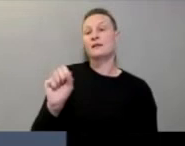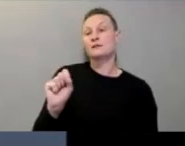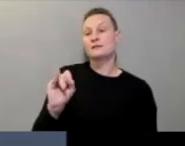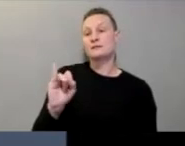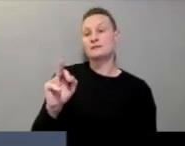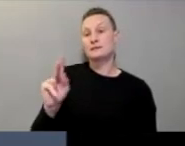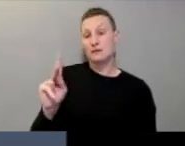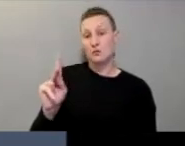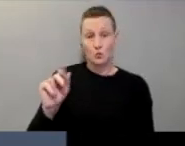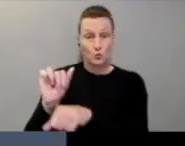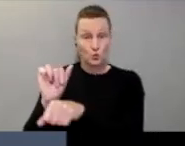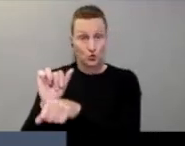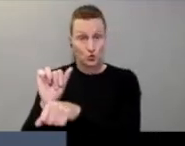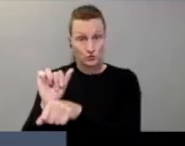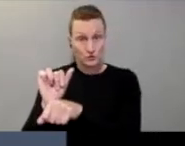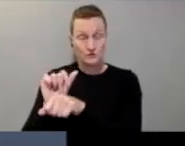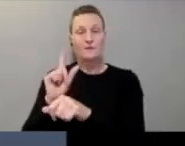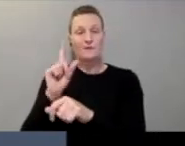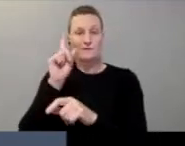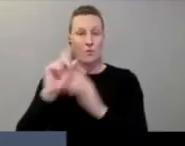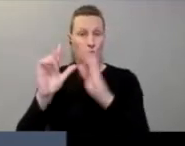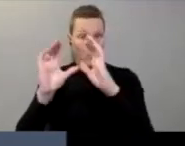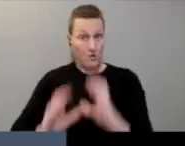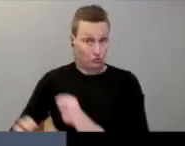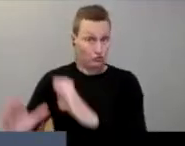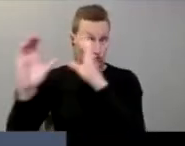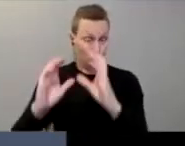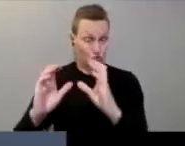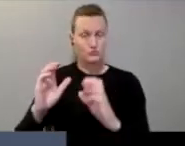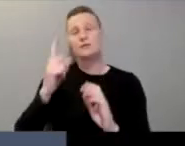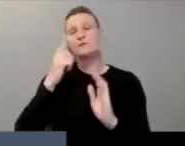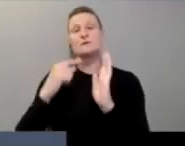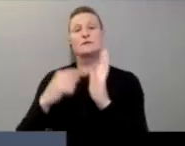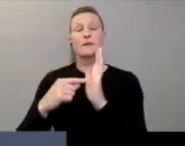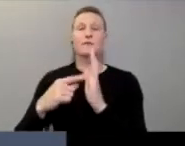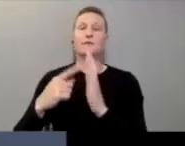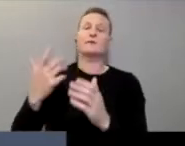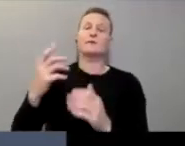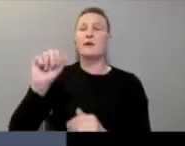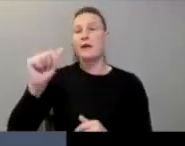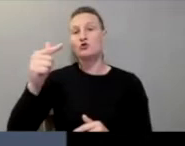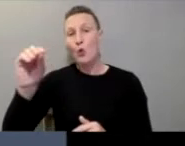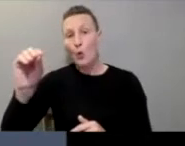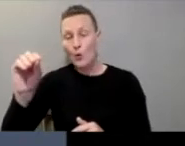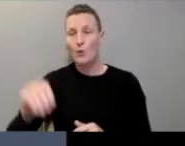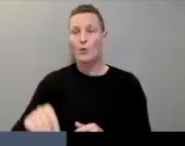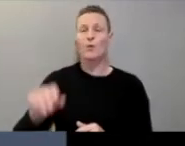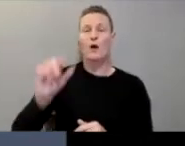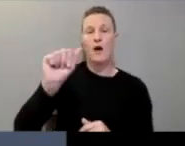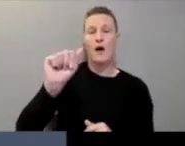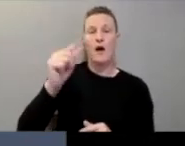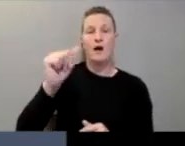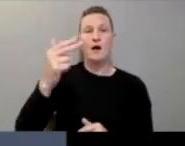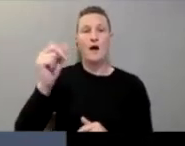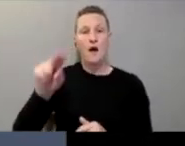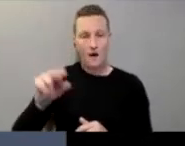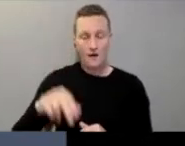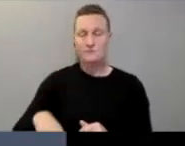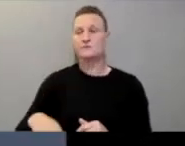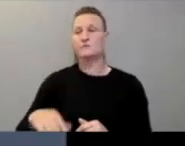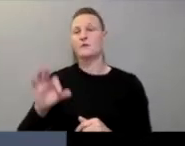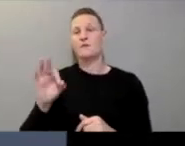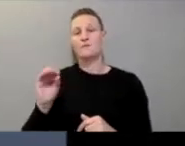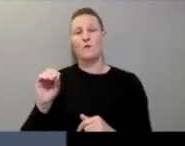with for Nuit Blanche with partners like the city's major institutions, the AGO, the Aga Khan, 401 Richmond,